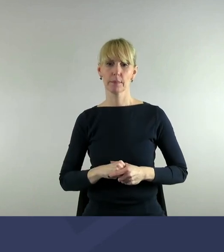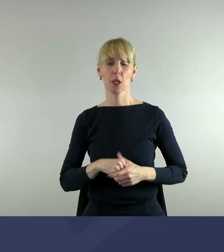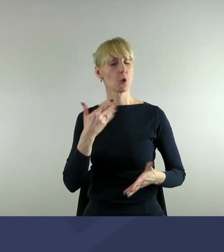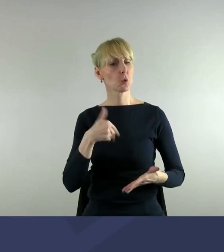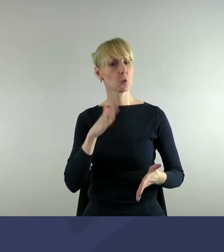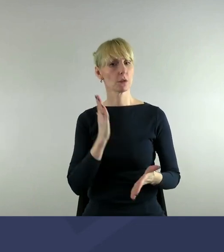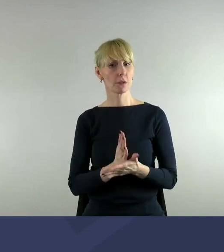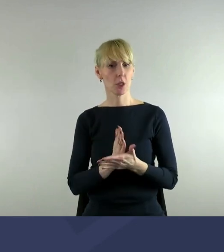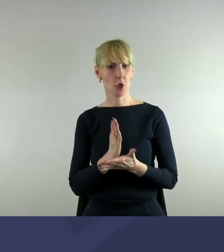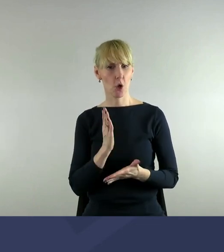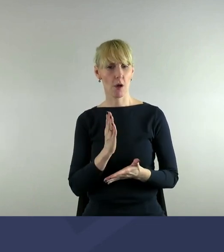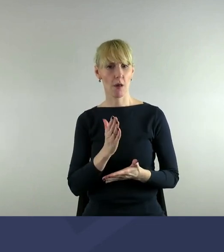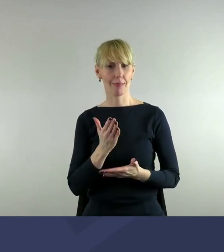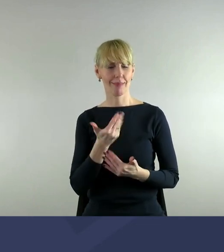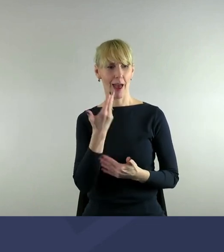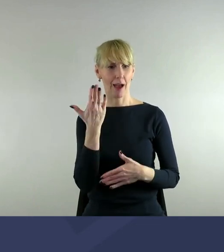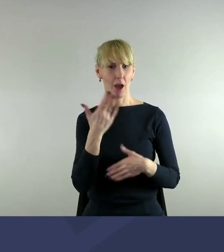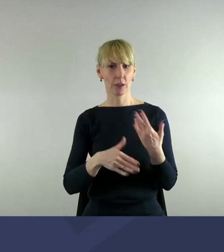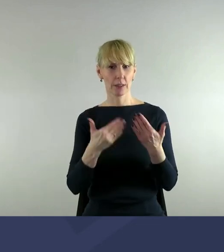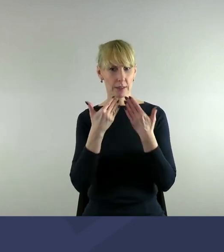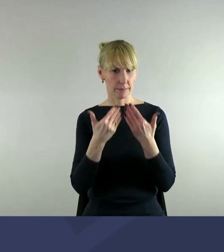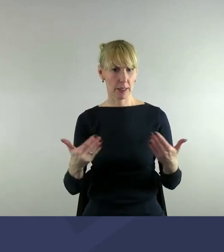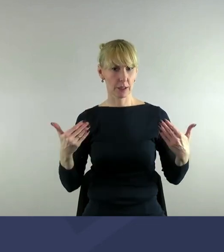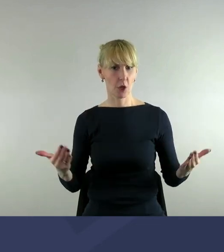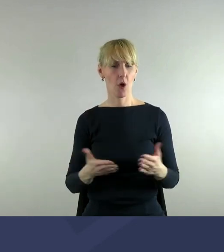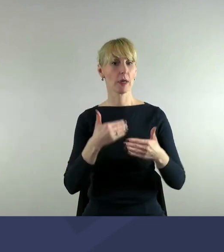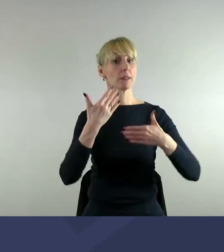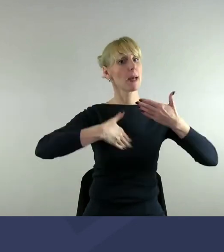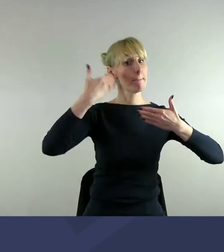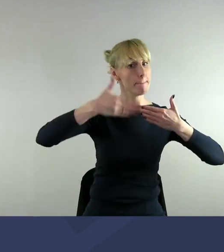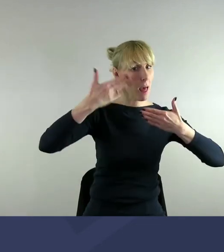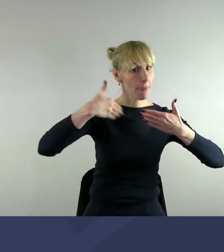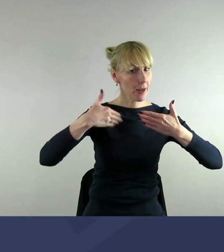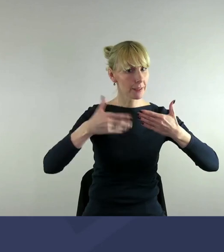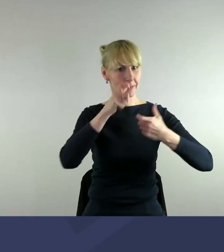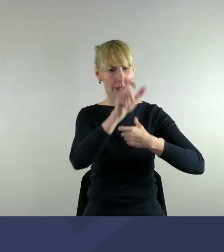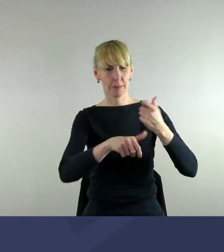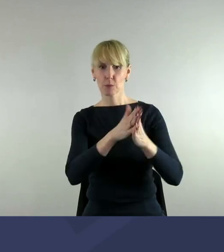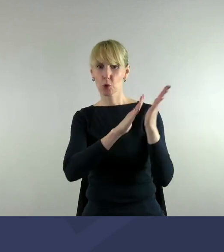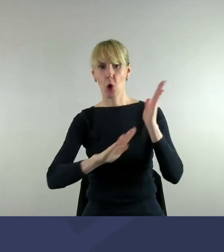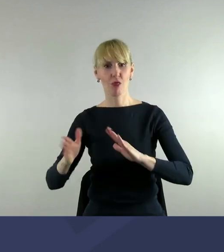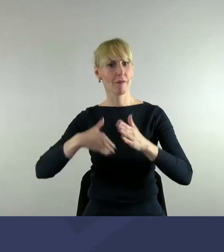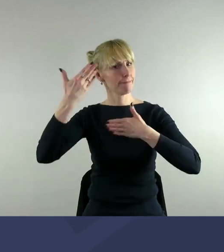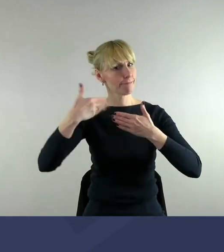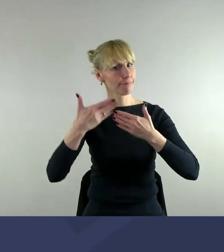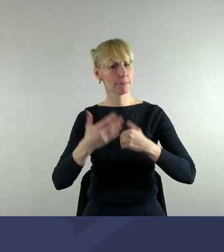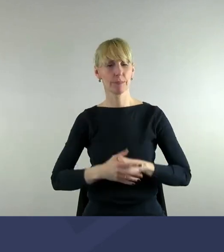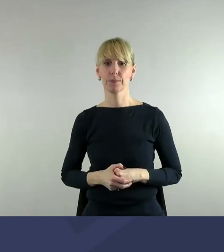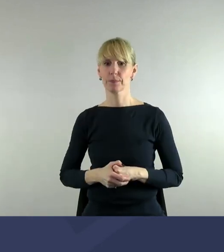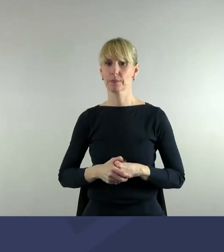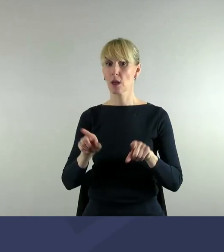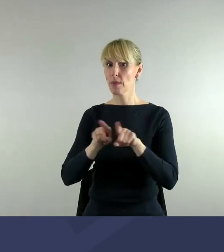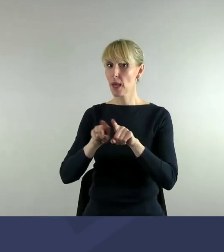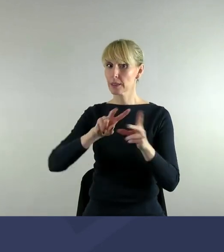So all I can say is a very big thank you to all our speakers that were with us, that prepared all those